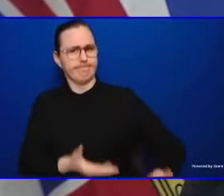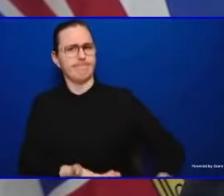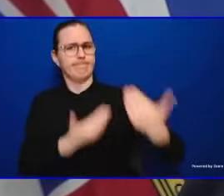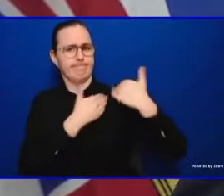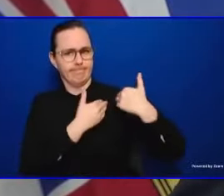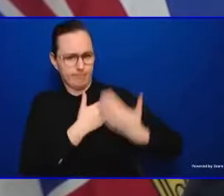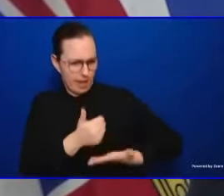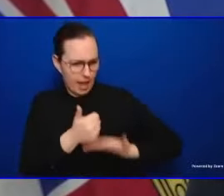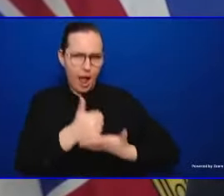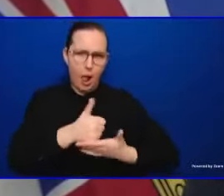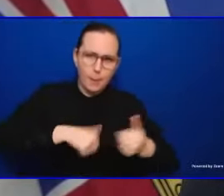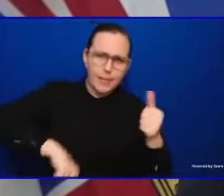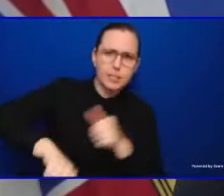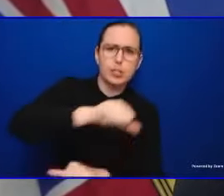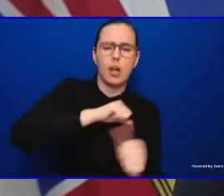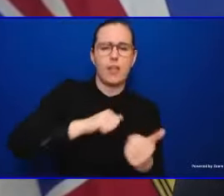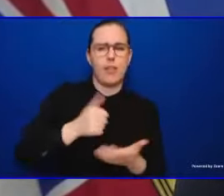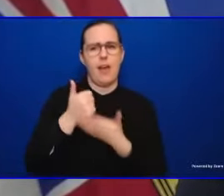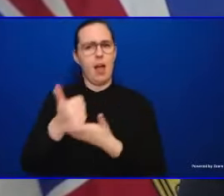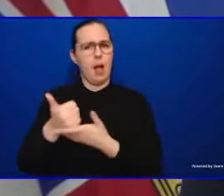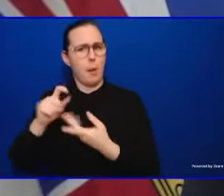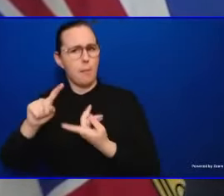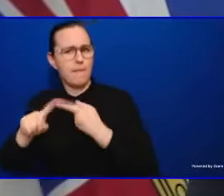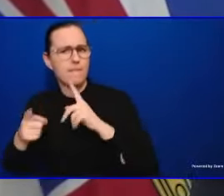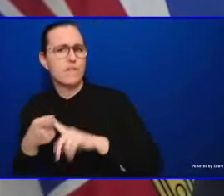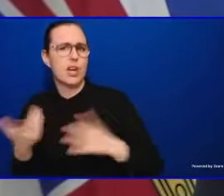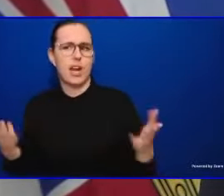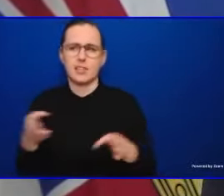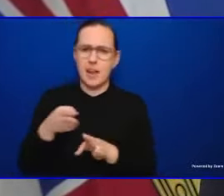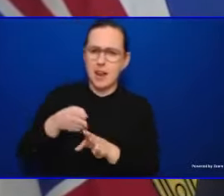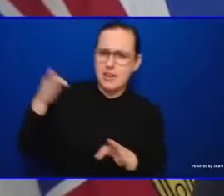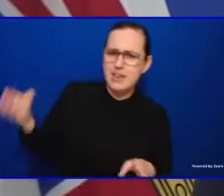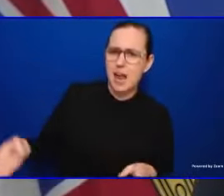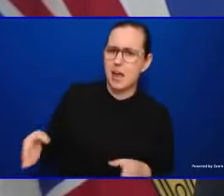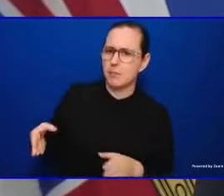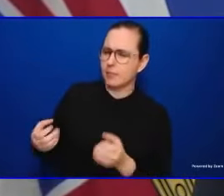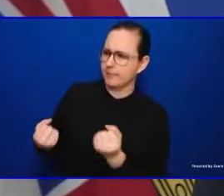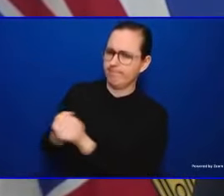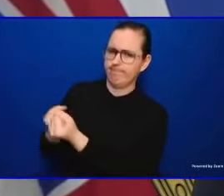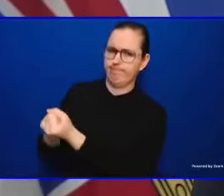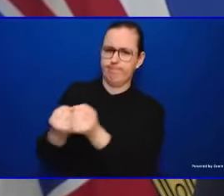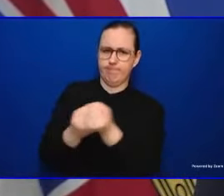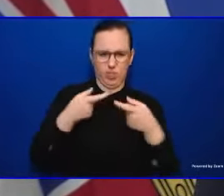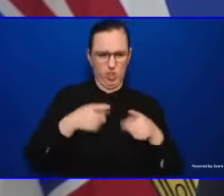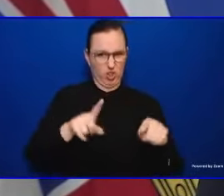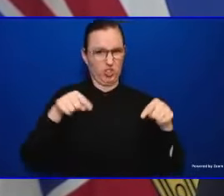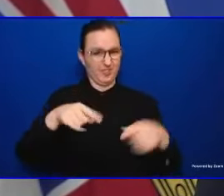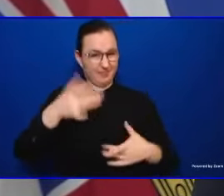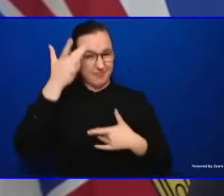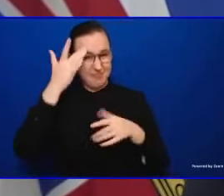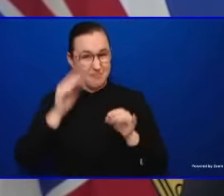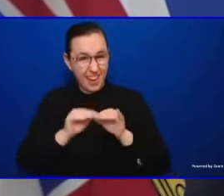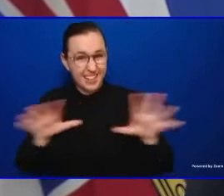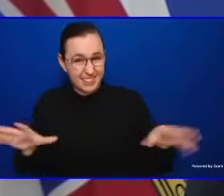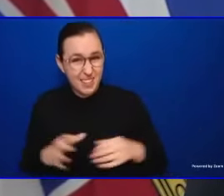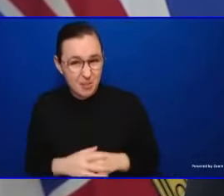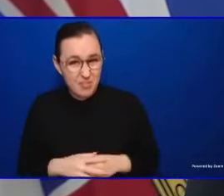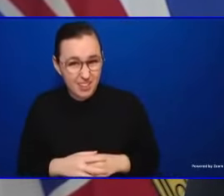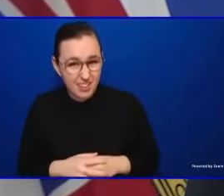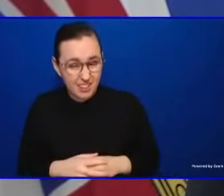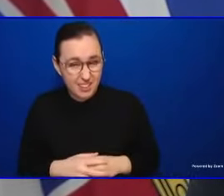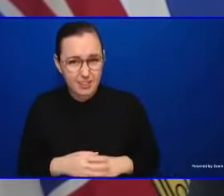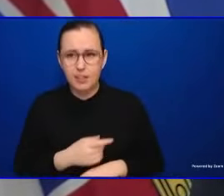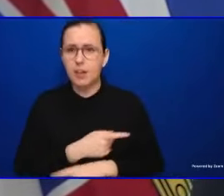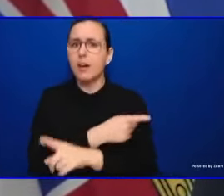neighbors, to care for one another in the COVID-19 pandemic, to use the tools and the power that we have to address